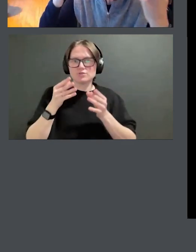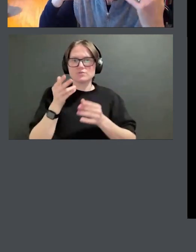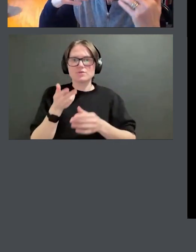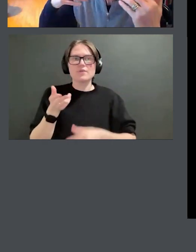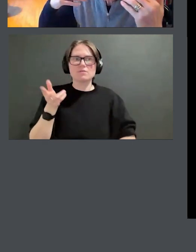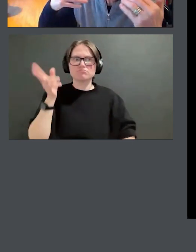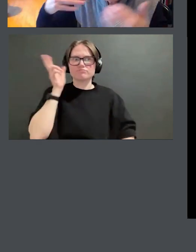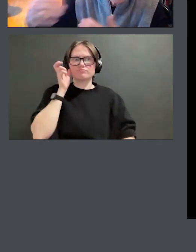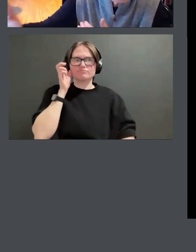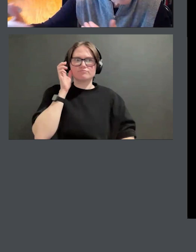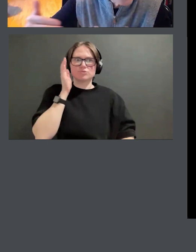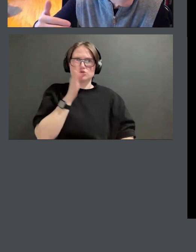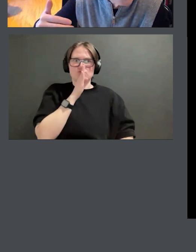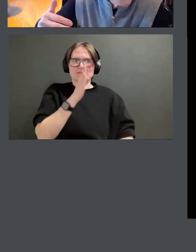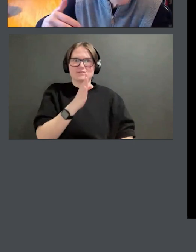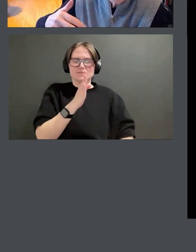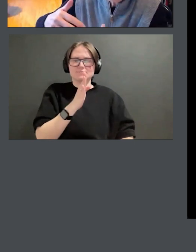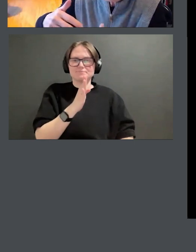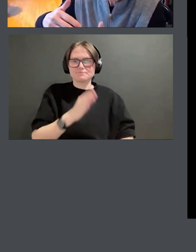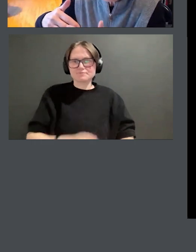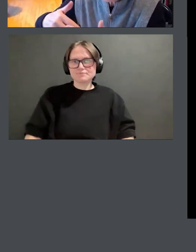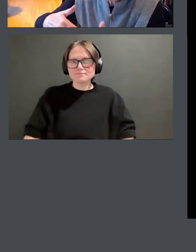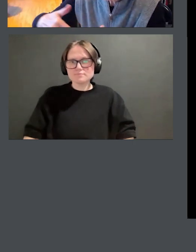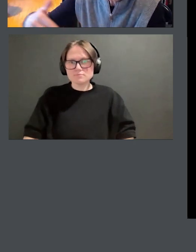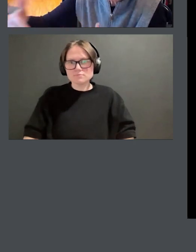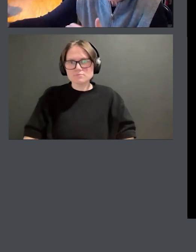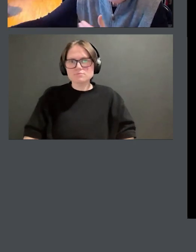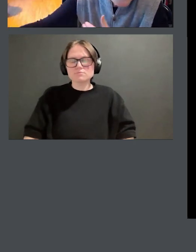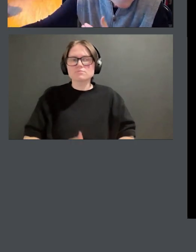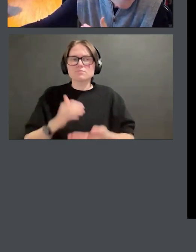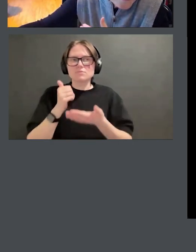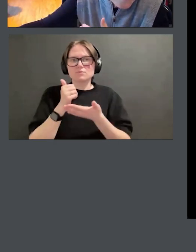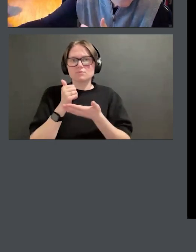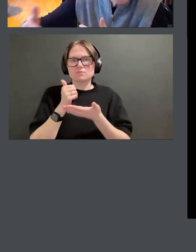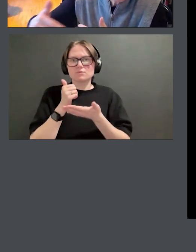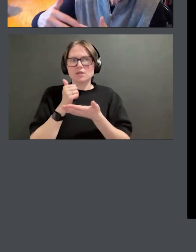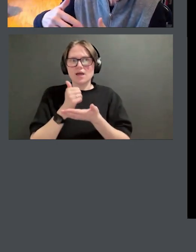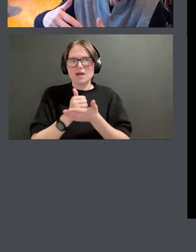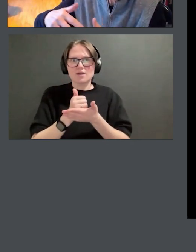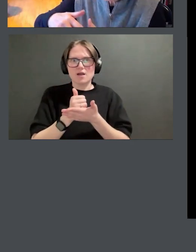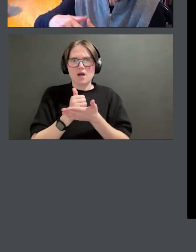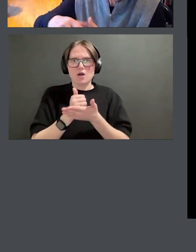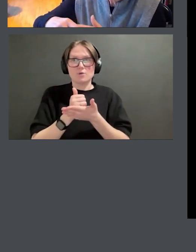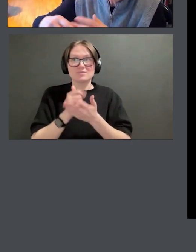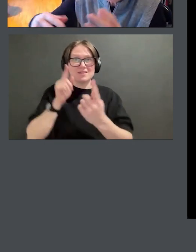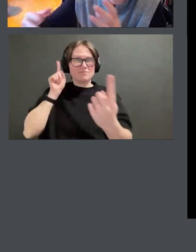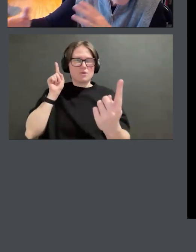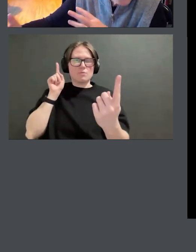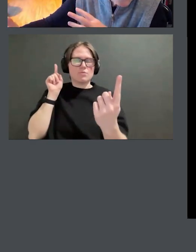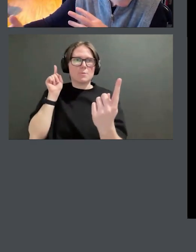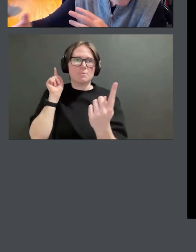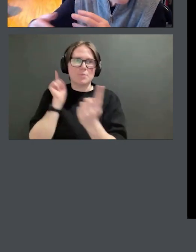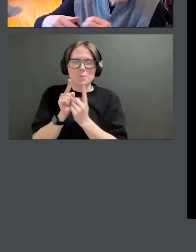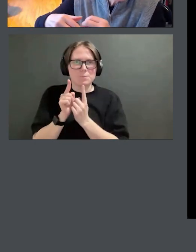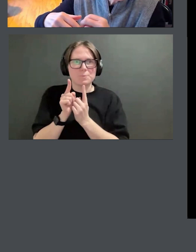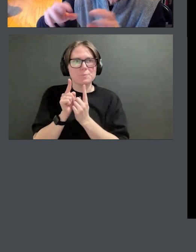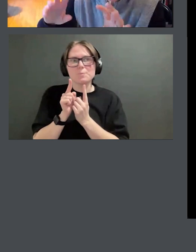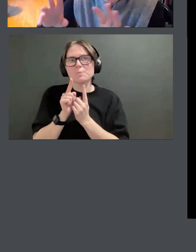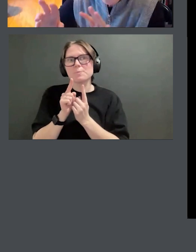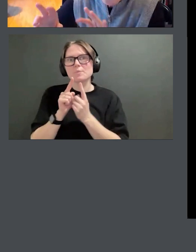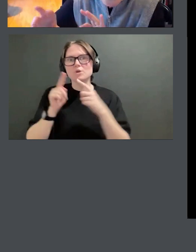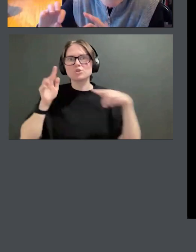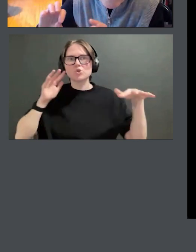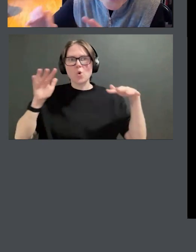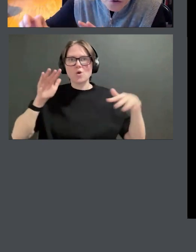it. It helps overcome the impact of distance, the impact of noise, and